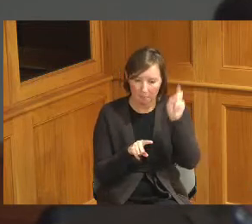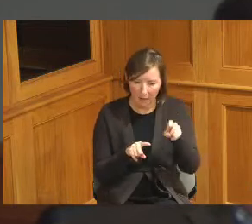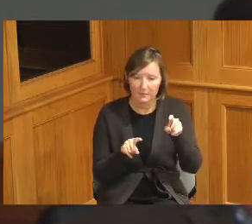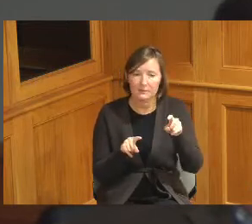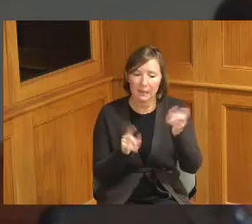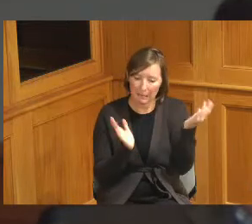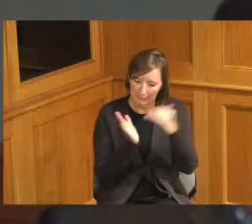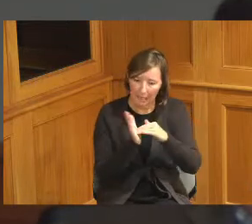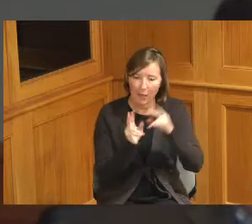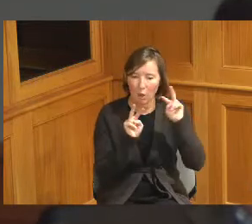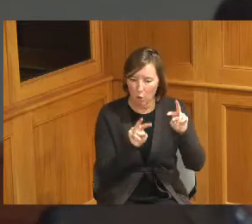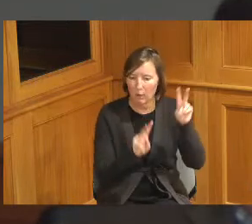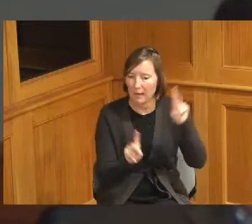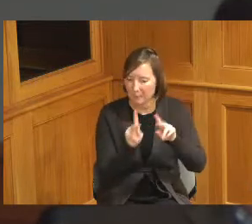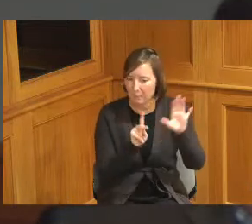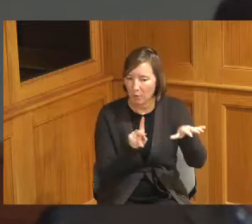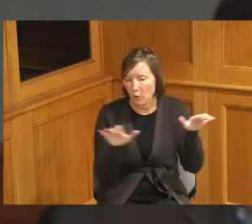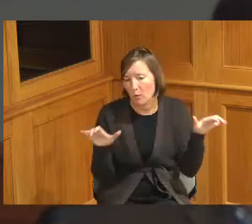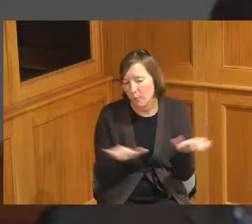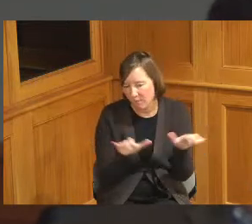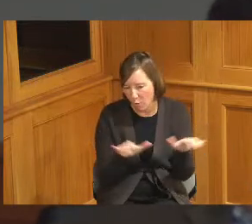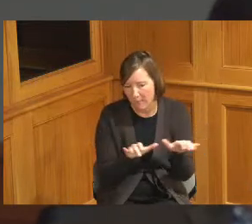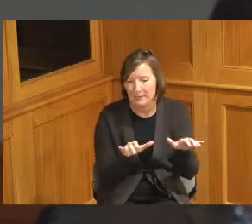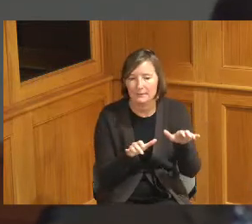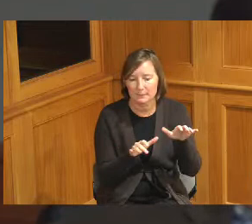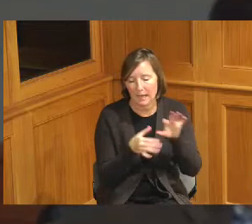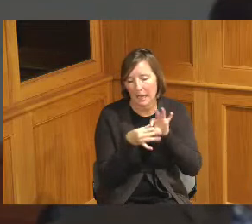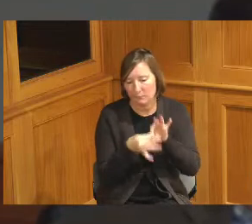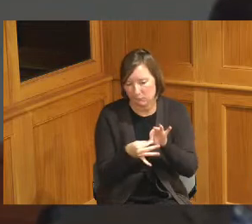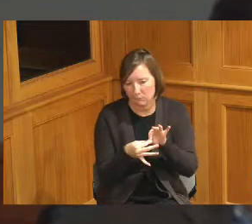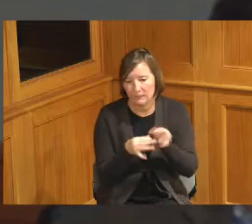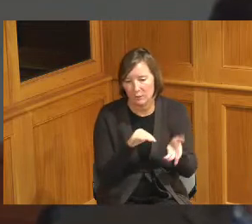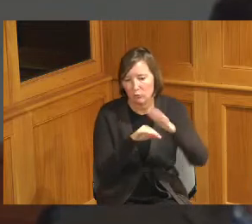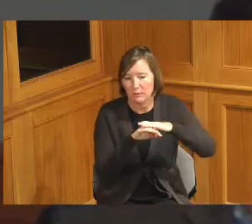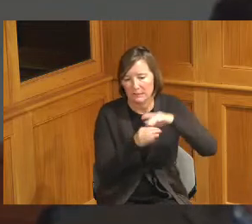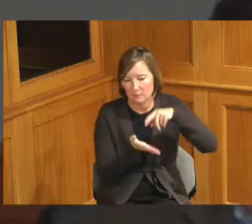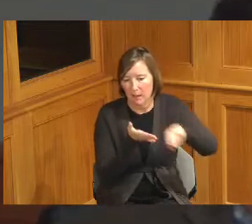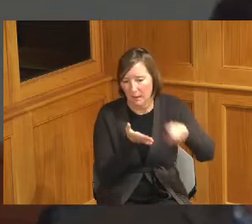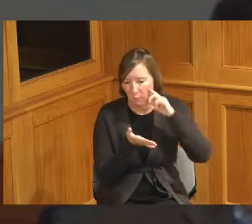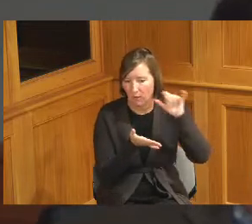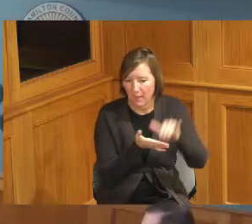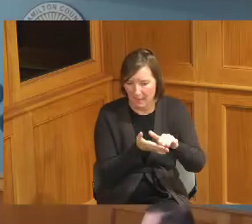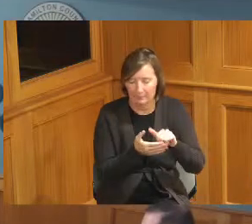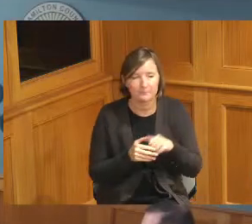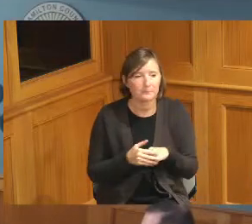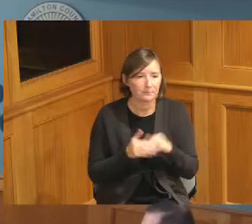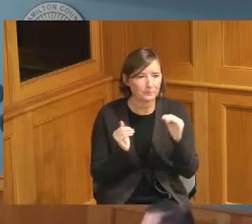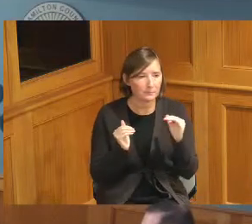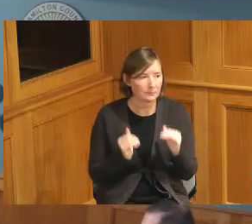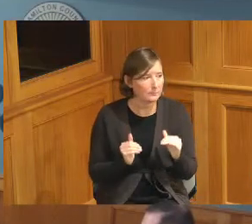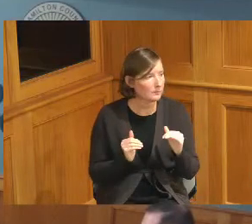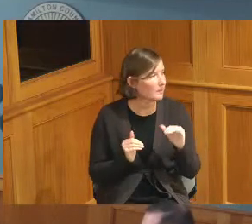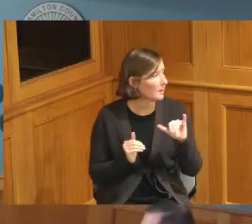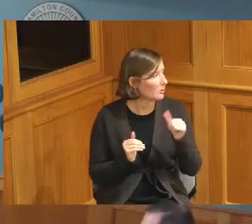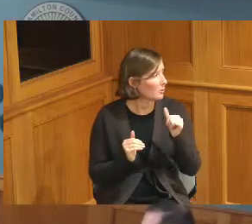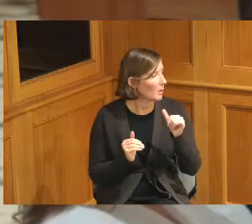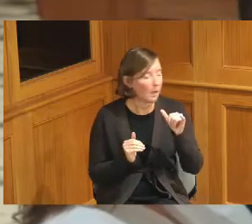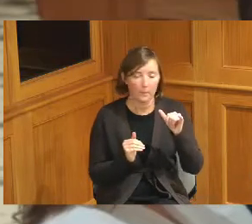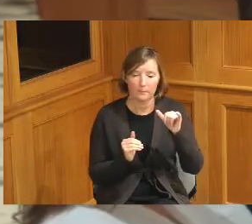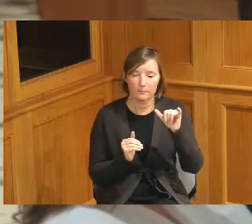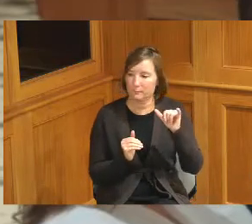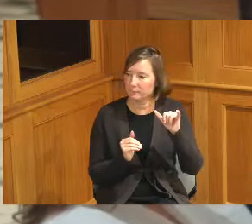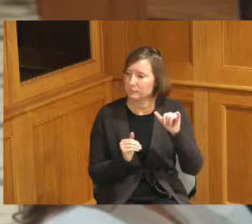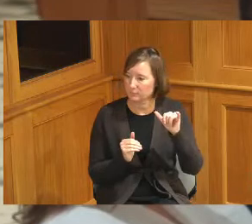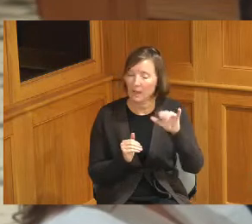that, assuming that we're going to continue to give increases and keep up with compensation. Yep, and I just want to add real quick, some of the